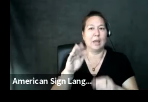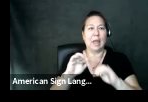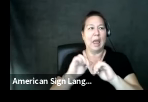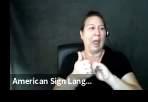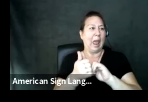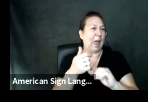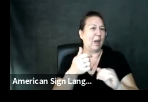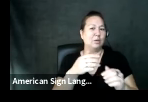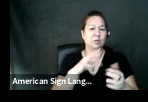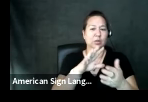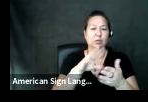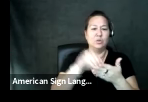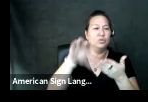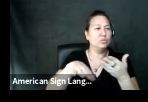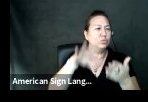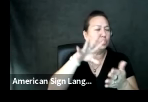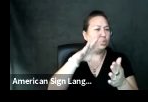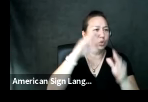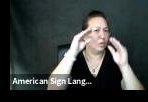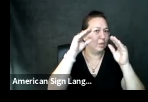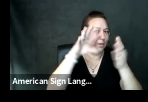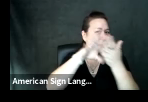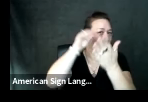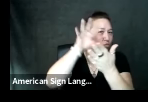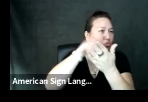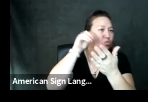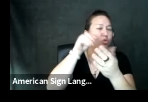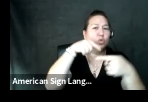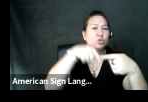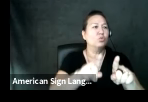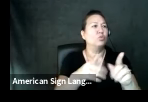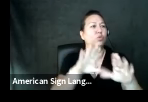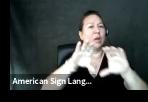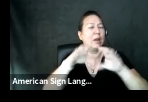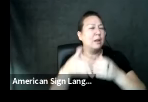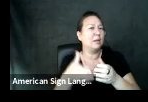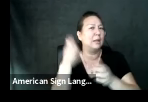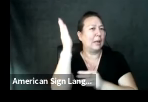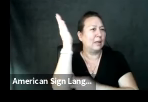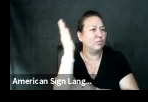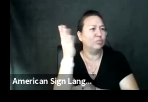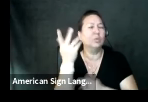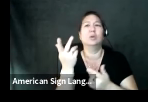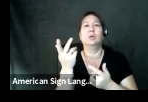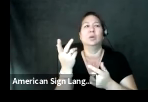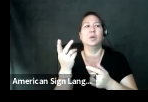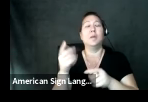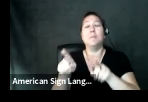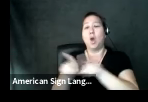student learns and what their strengths and areas of need are in learning, and then also a school